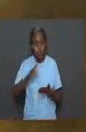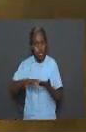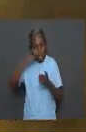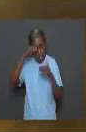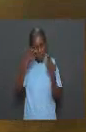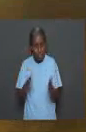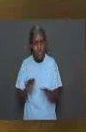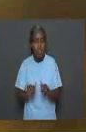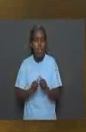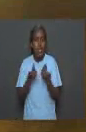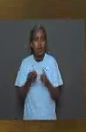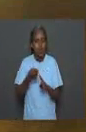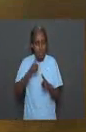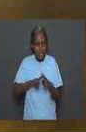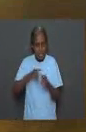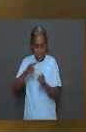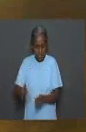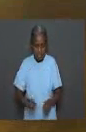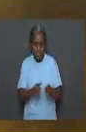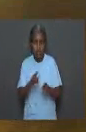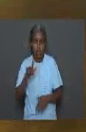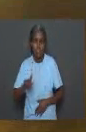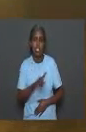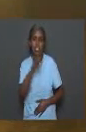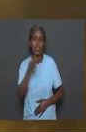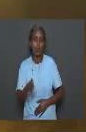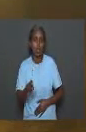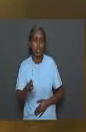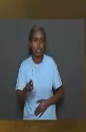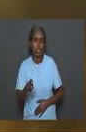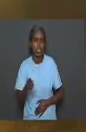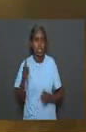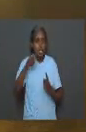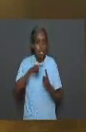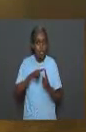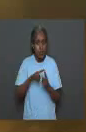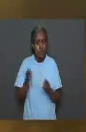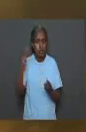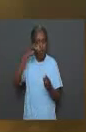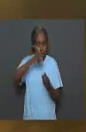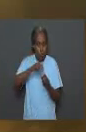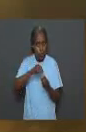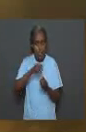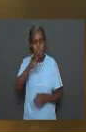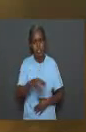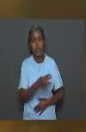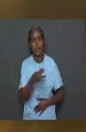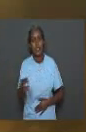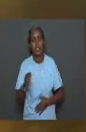have learned how to turn a system of linear equations into an